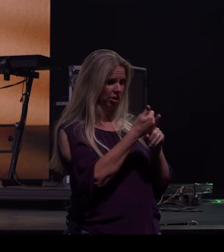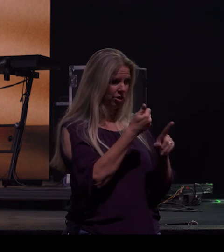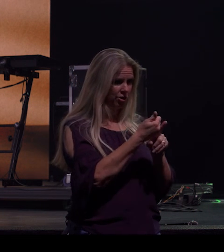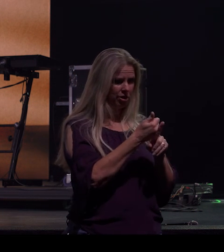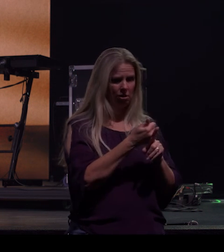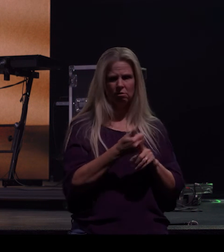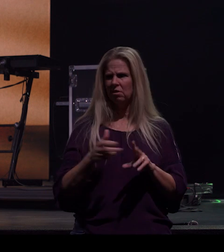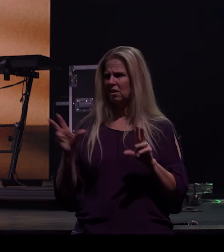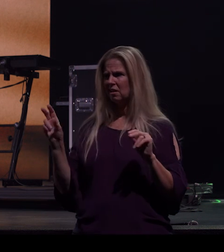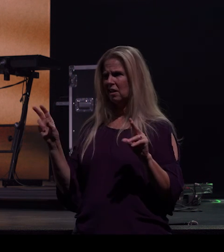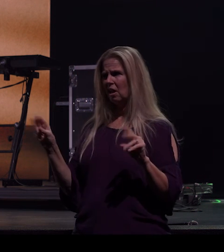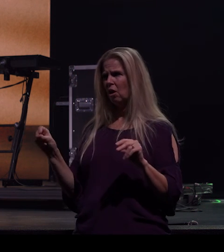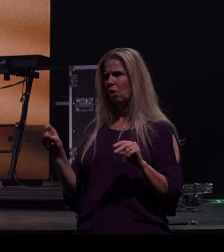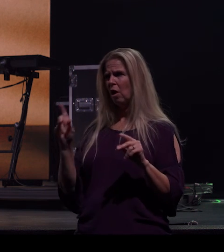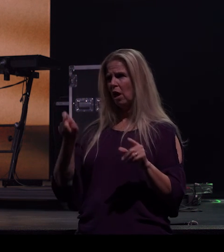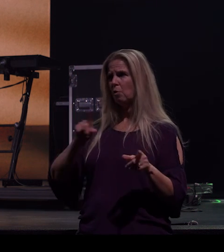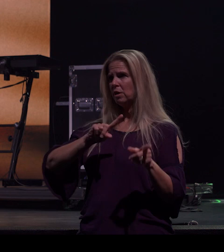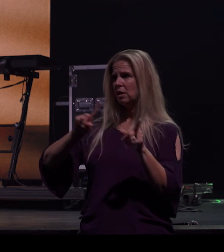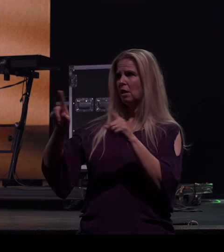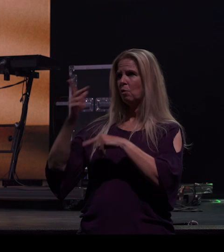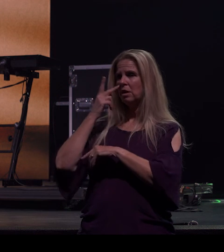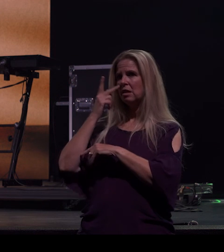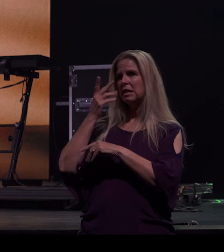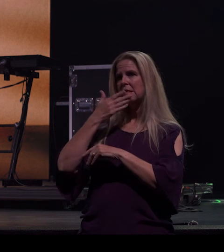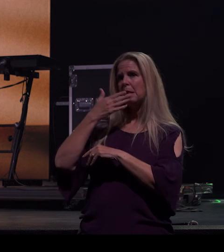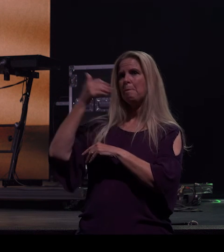the best.